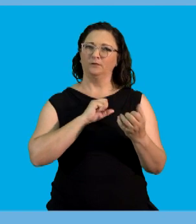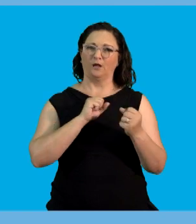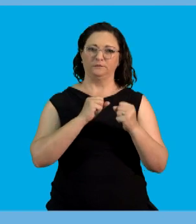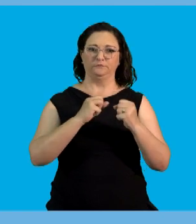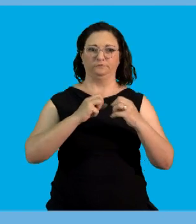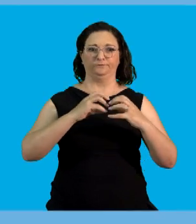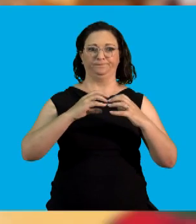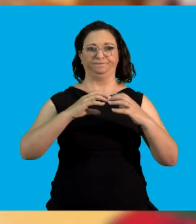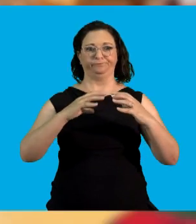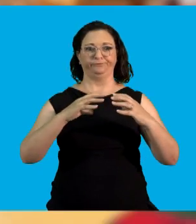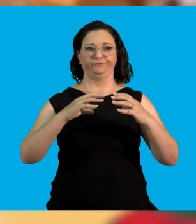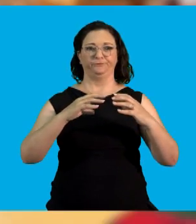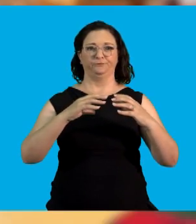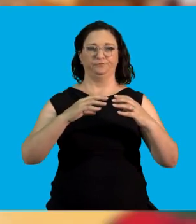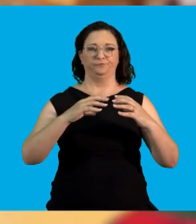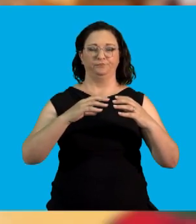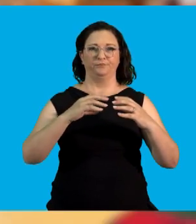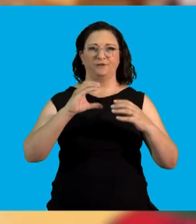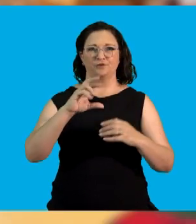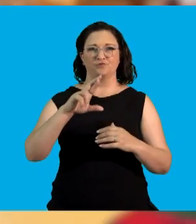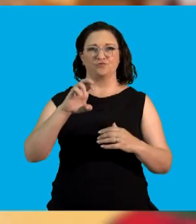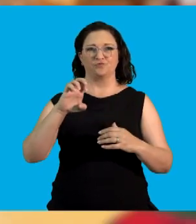this happens? So now this happens